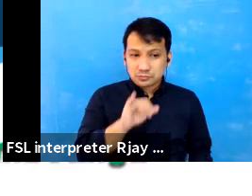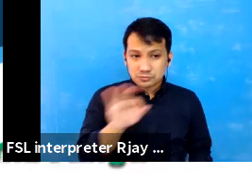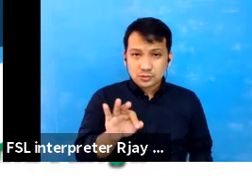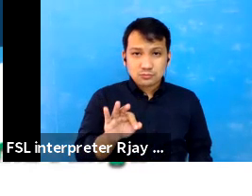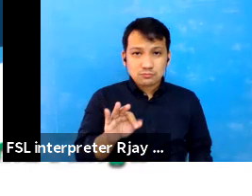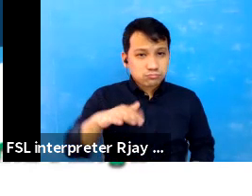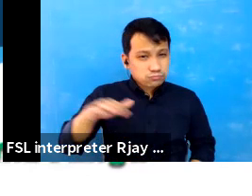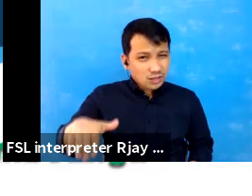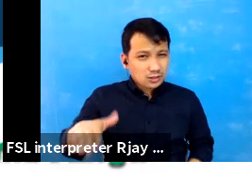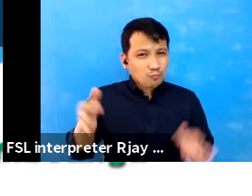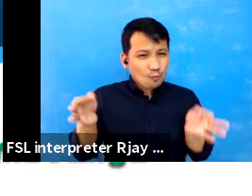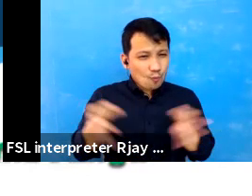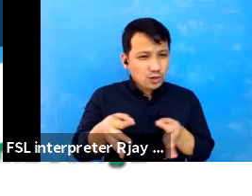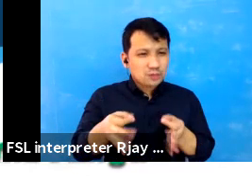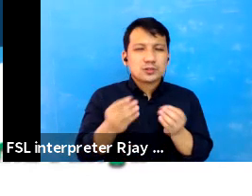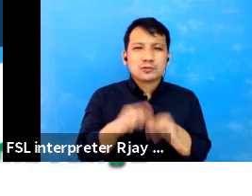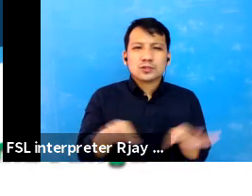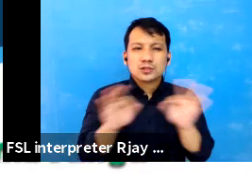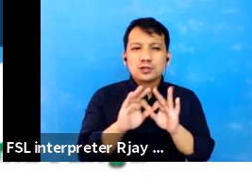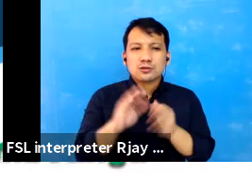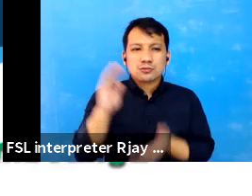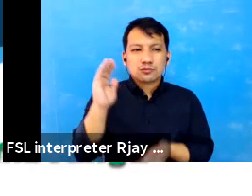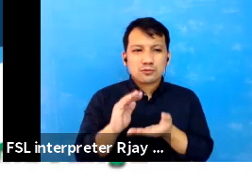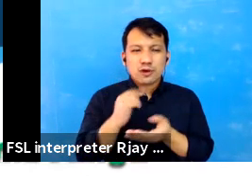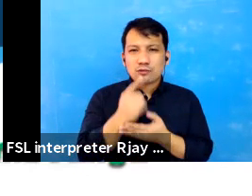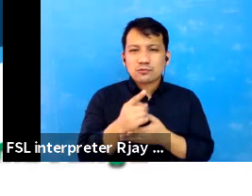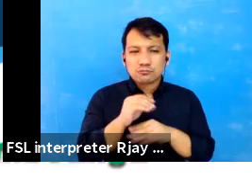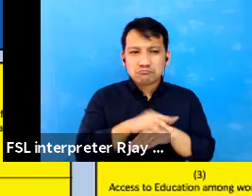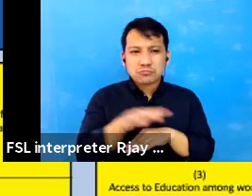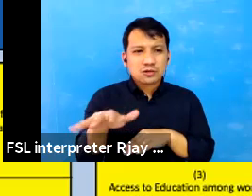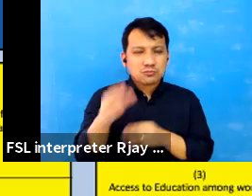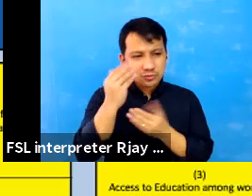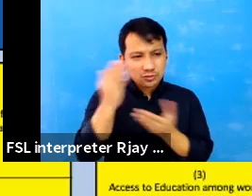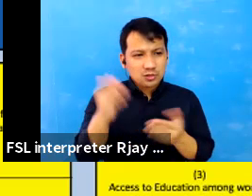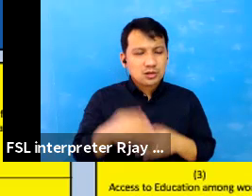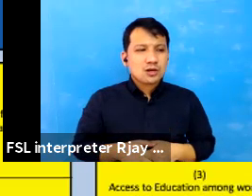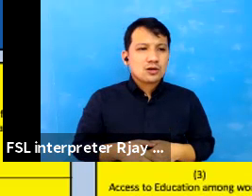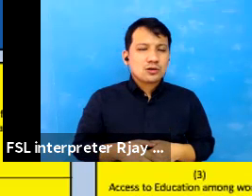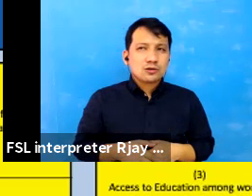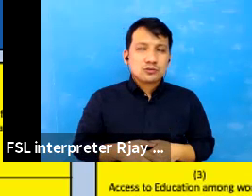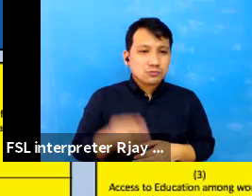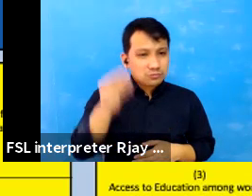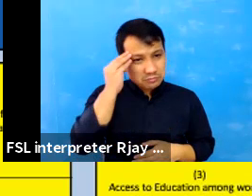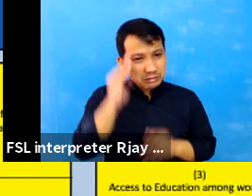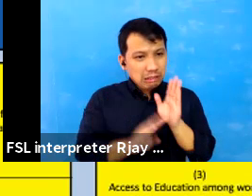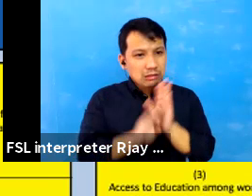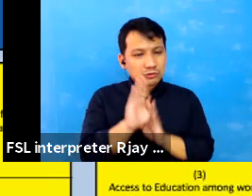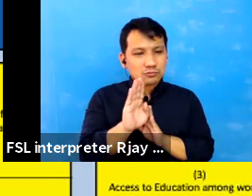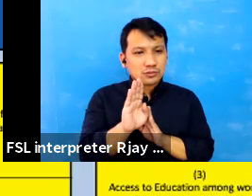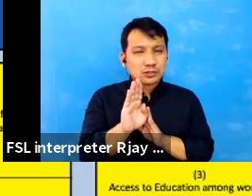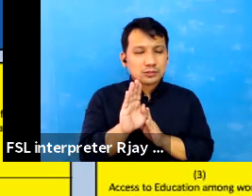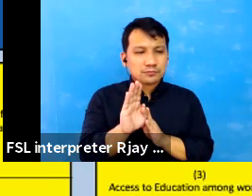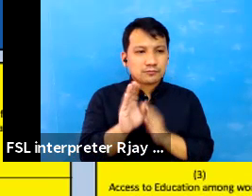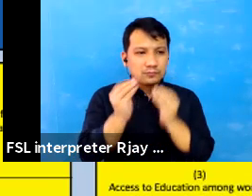malnourished, this increases risk of getting infection, poor mental growth and